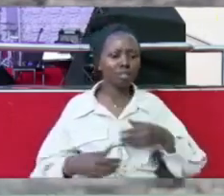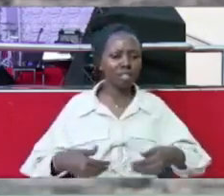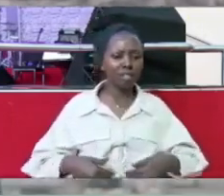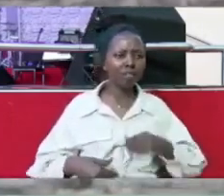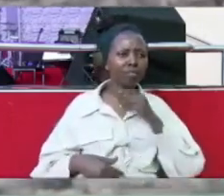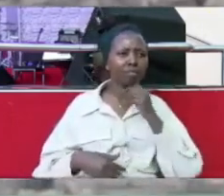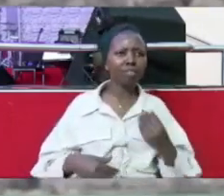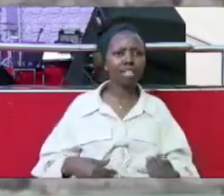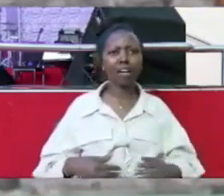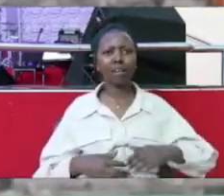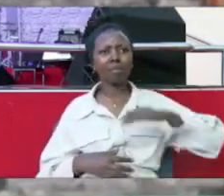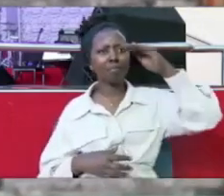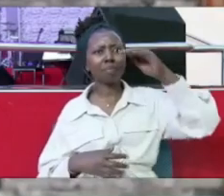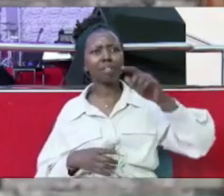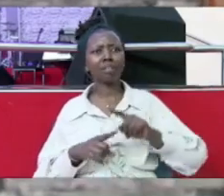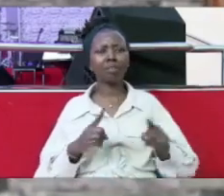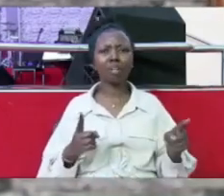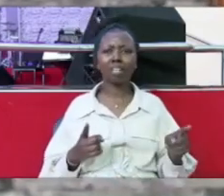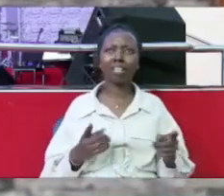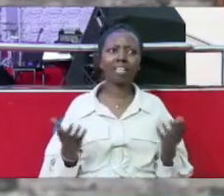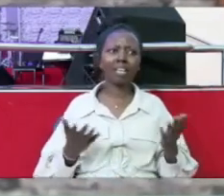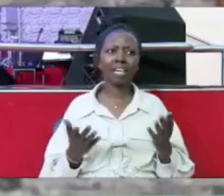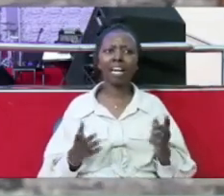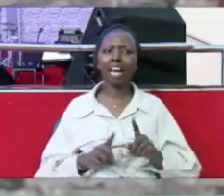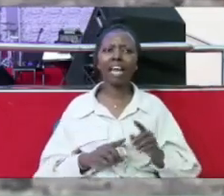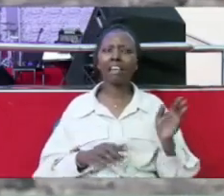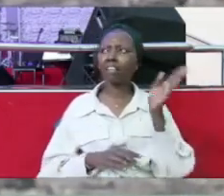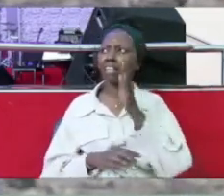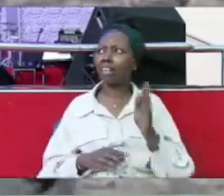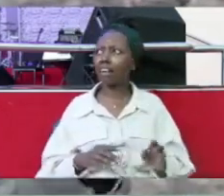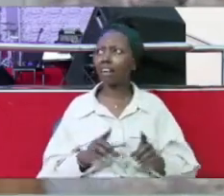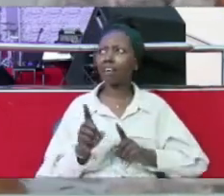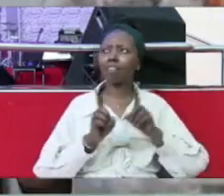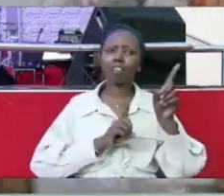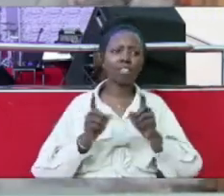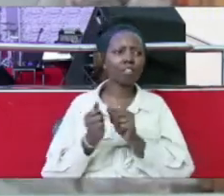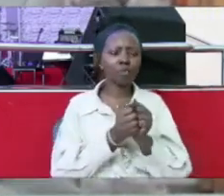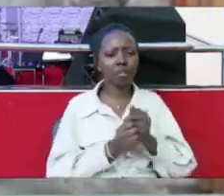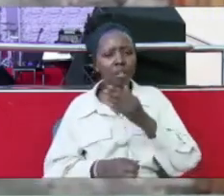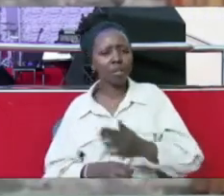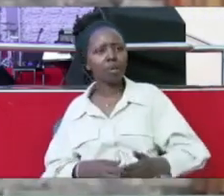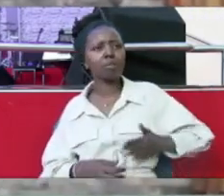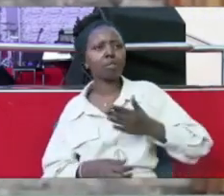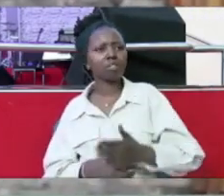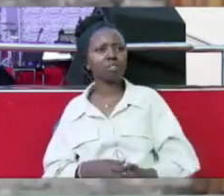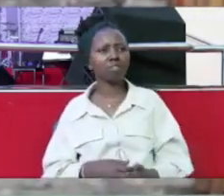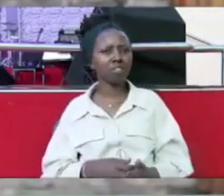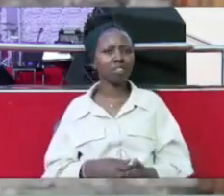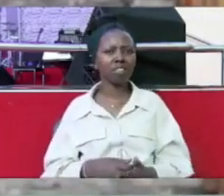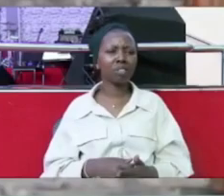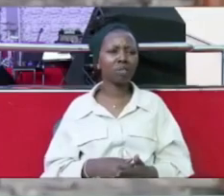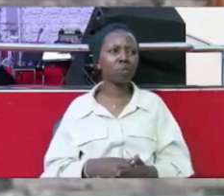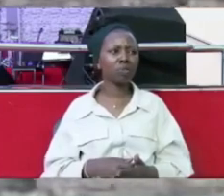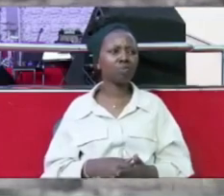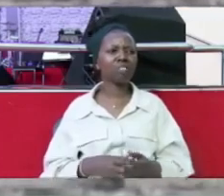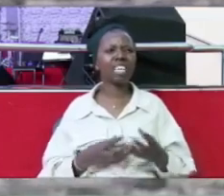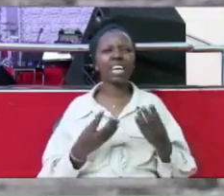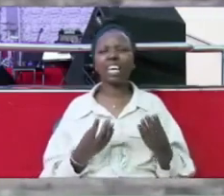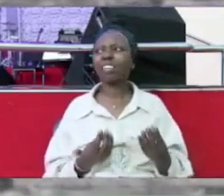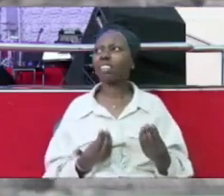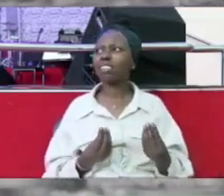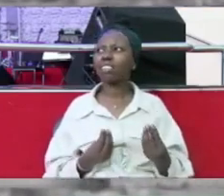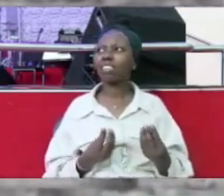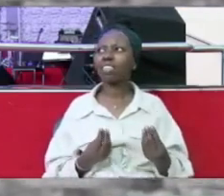train. Akashangaa huyu mtoto na vinyeni mkubwa hajai kuwa katika gari moshi kama hii. He is very childish. Ana mtoto mwingi sana. But when